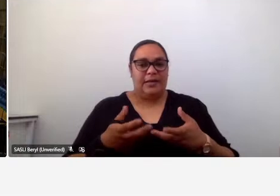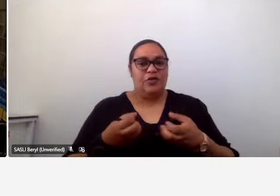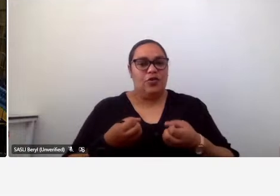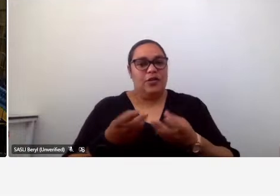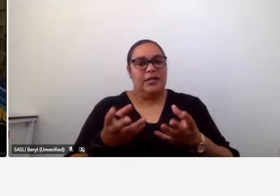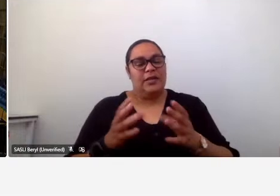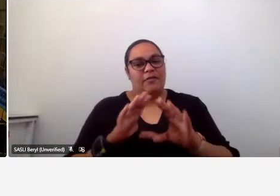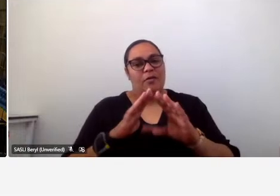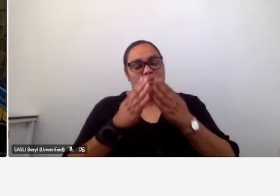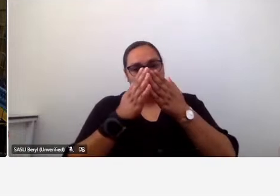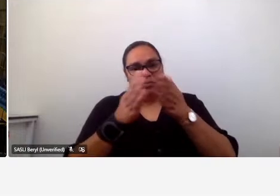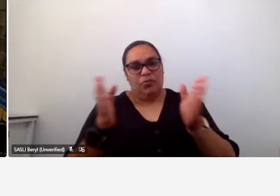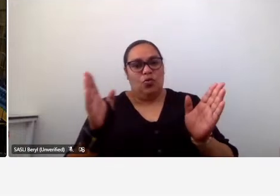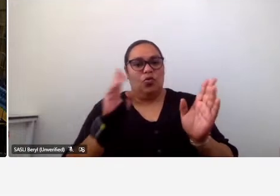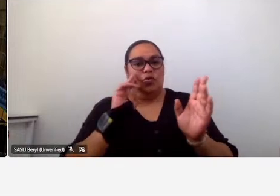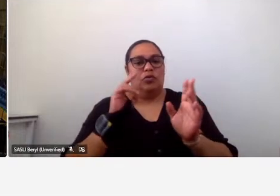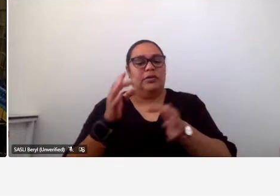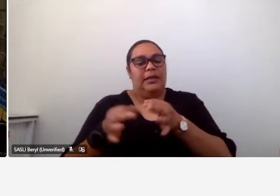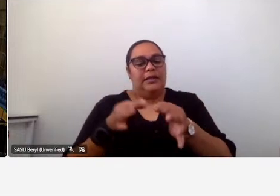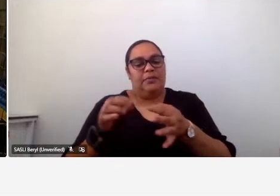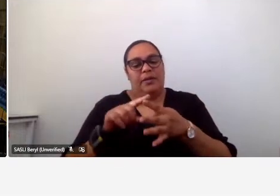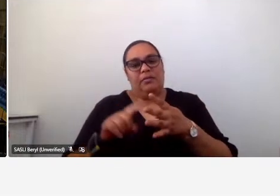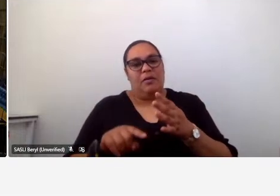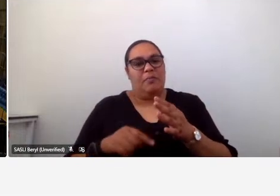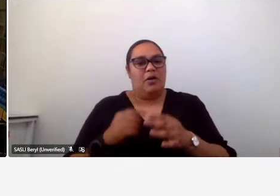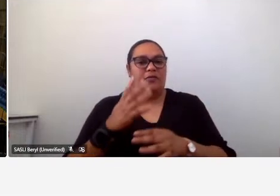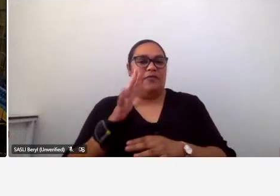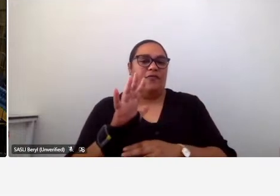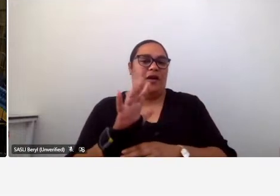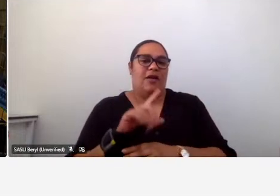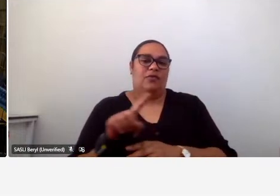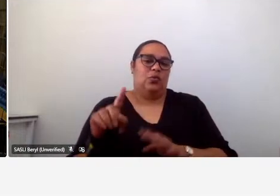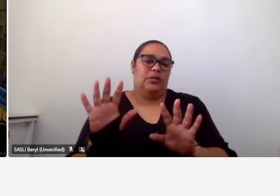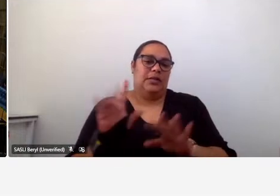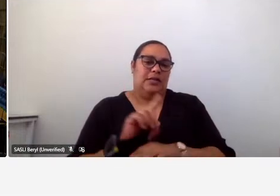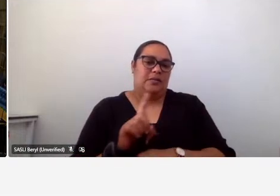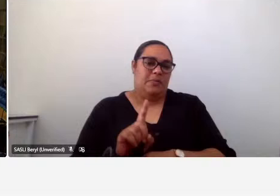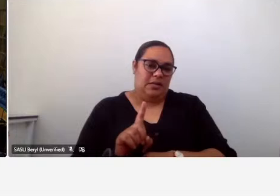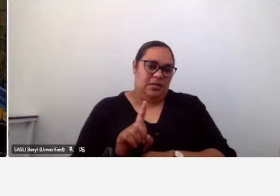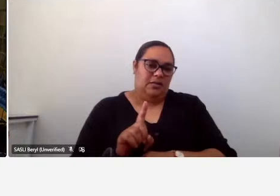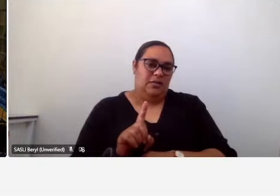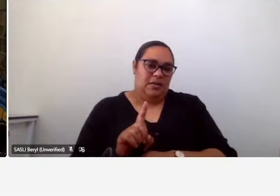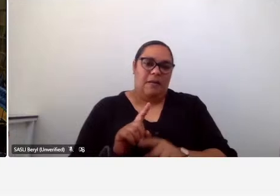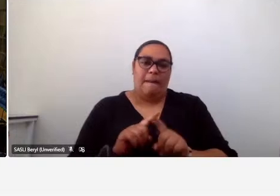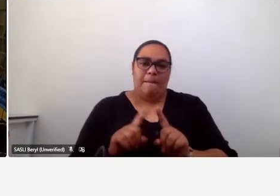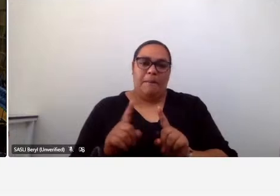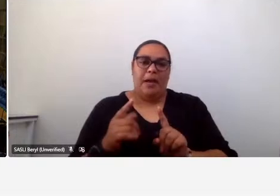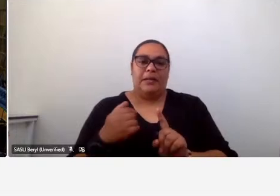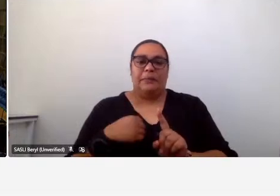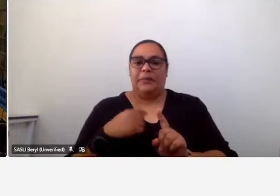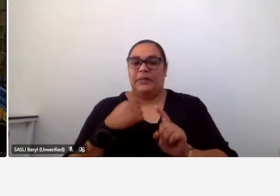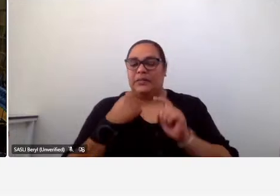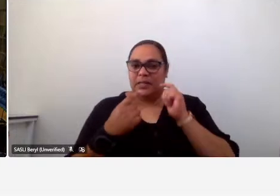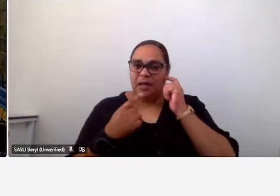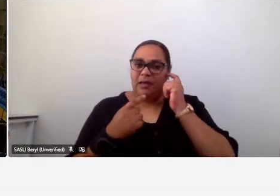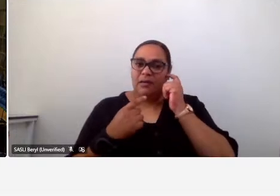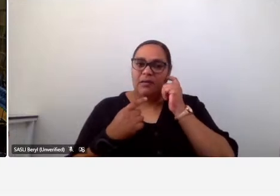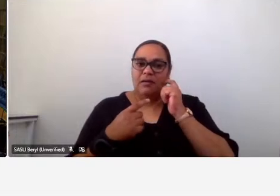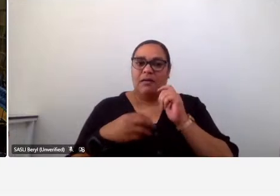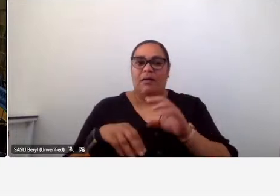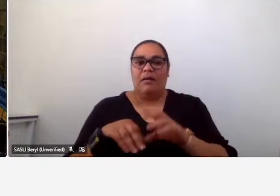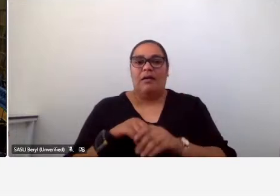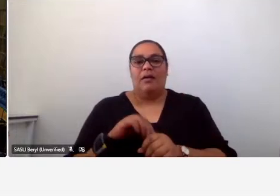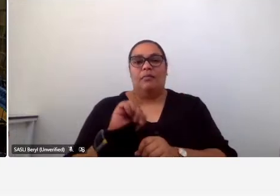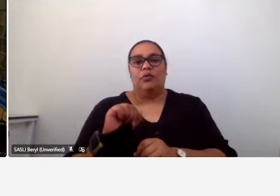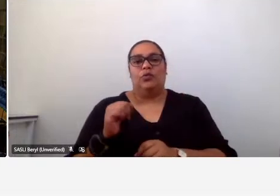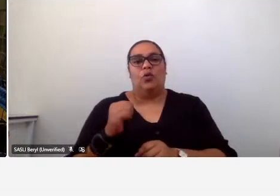broad overview, which may take about 5 to 10 minutes. You see, and then, but I'm saying that then, in terms of there